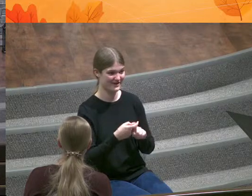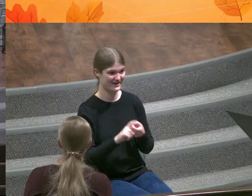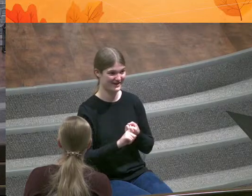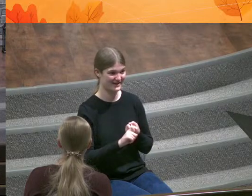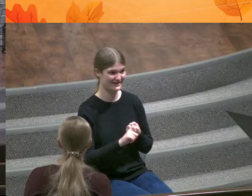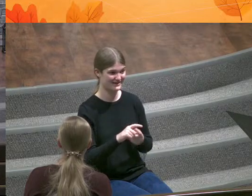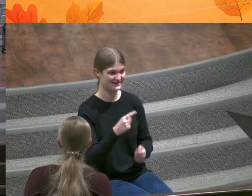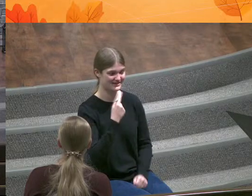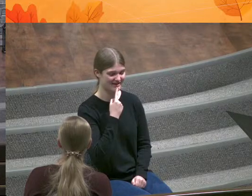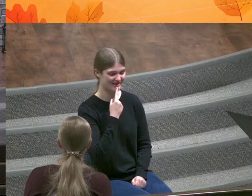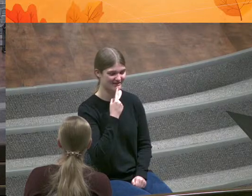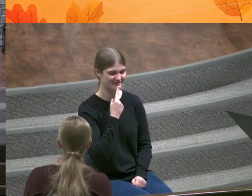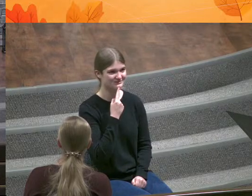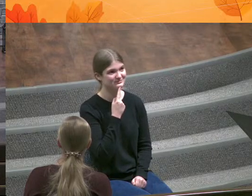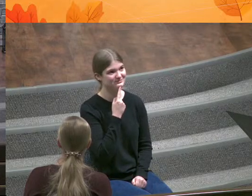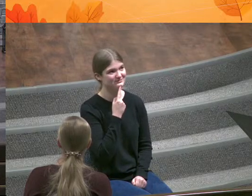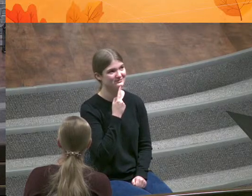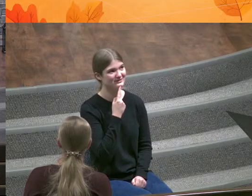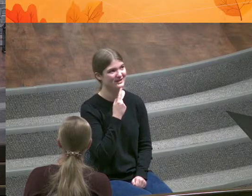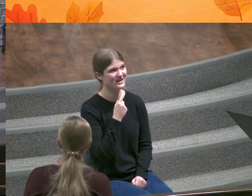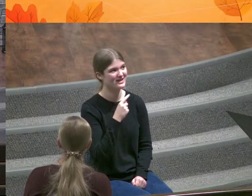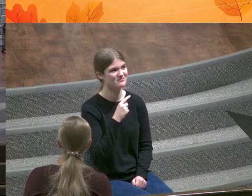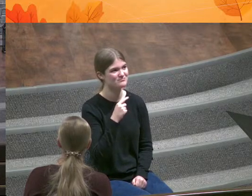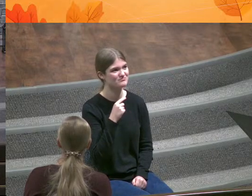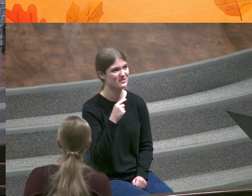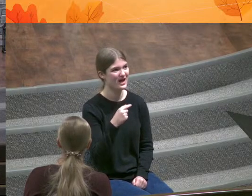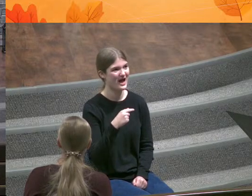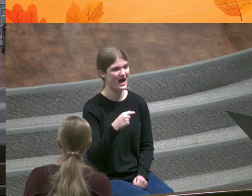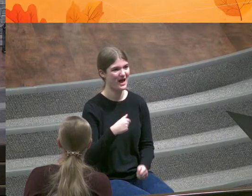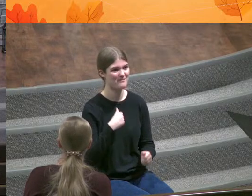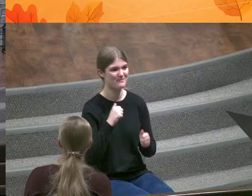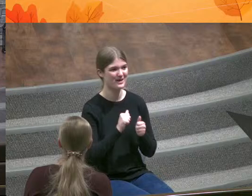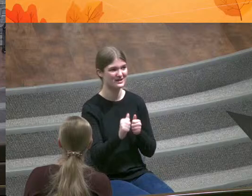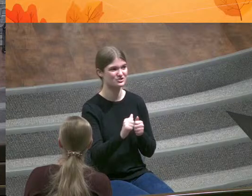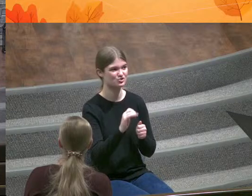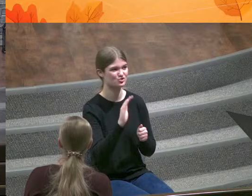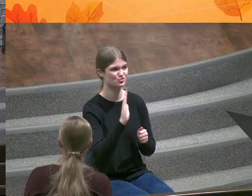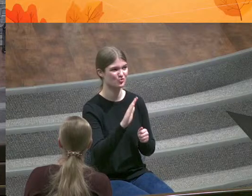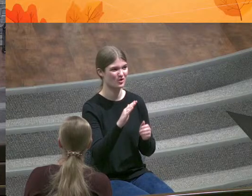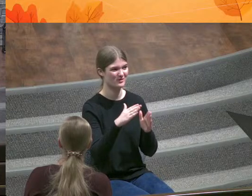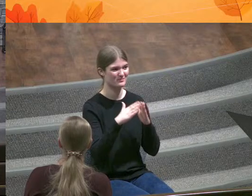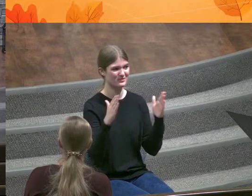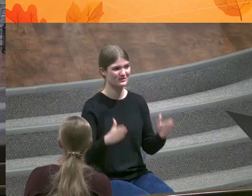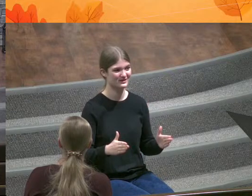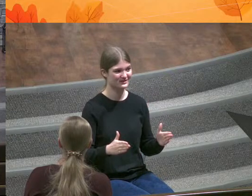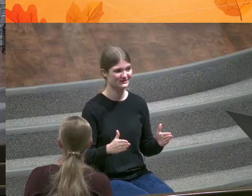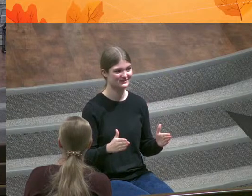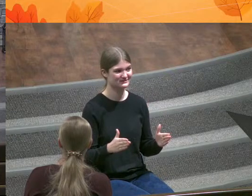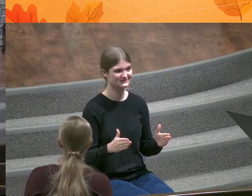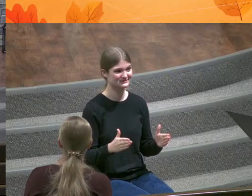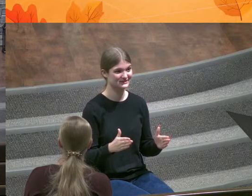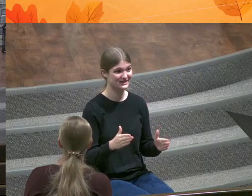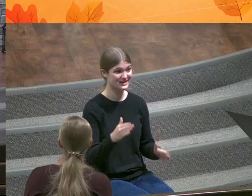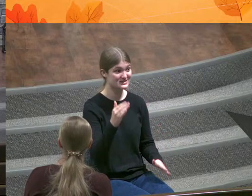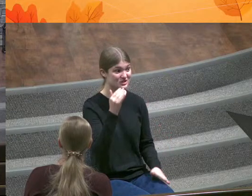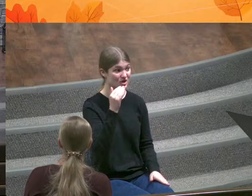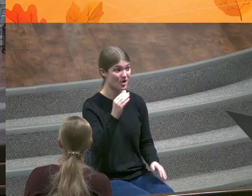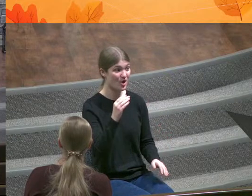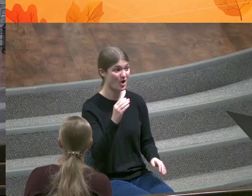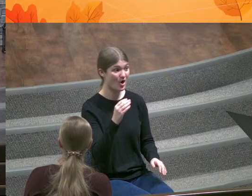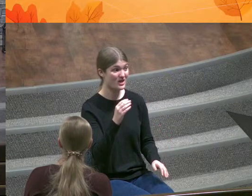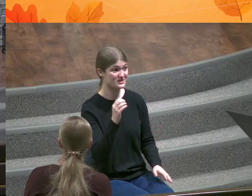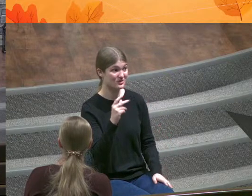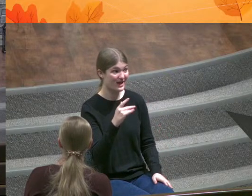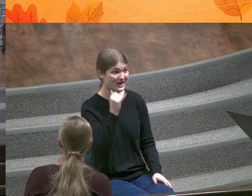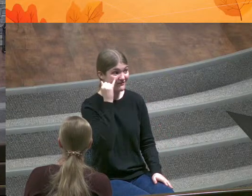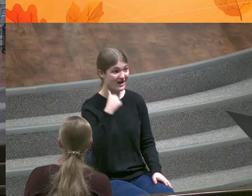time. Talked for just a second. I said, "Well, hey, listen, I just passed your building. I got a question. Would it be okay to kill Bill